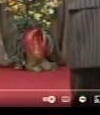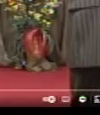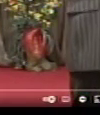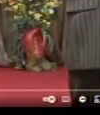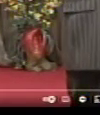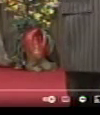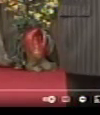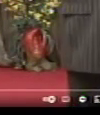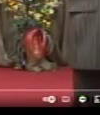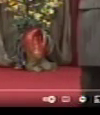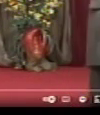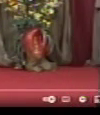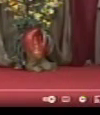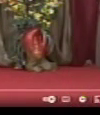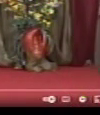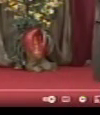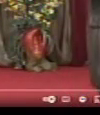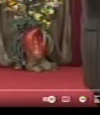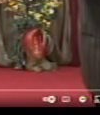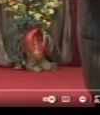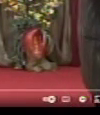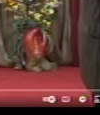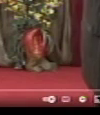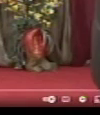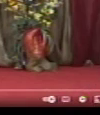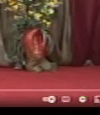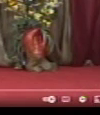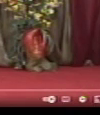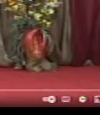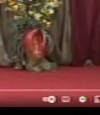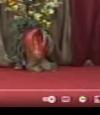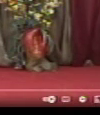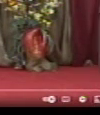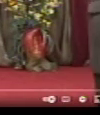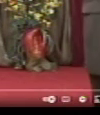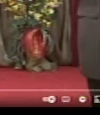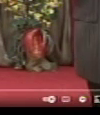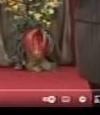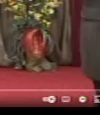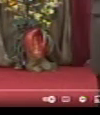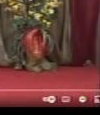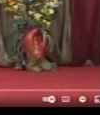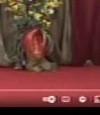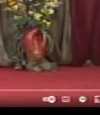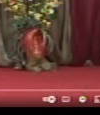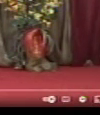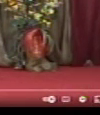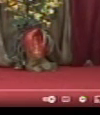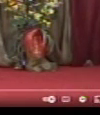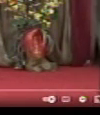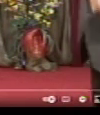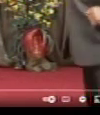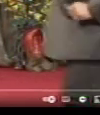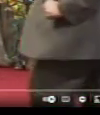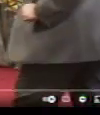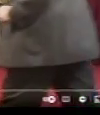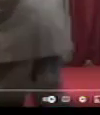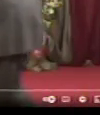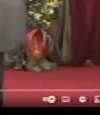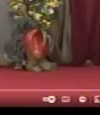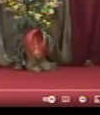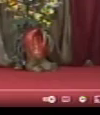step into the auditorium, that we step into the Alpha location, that we step into anywhere and hear the